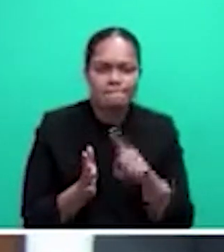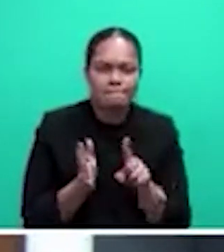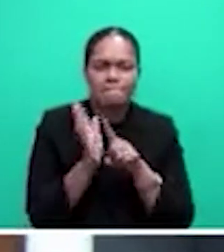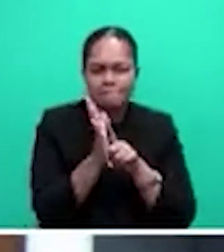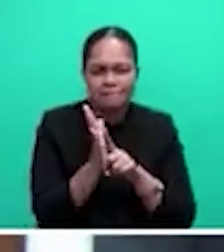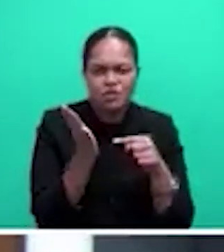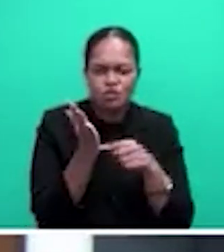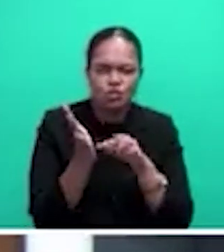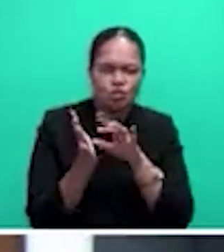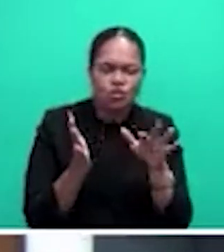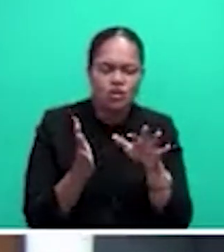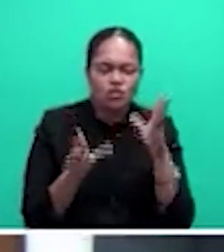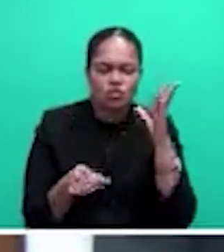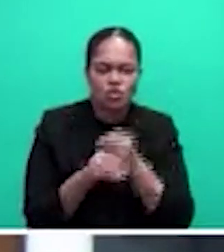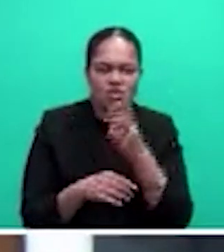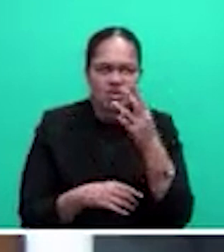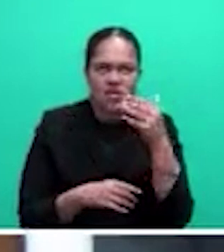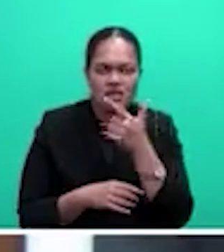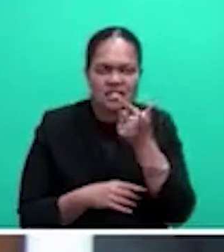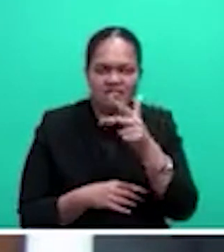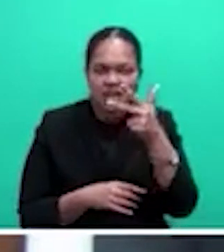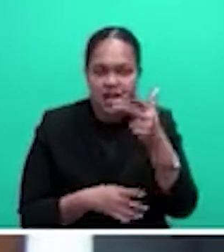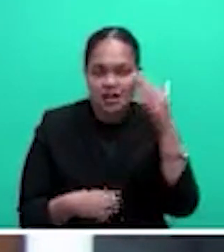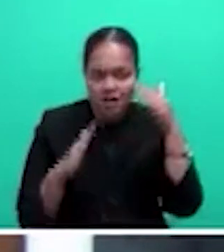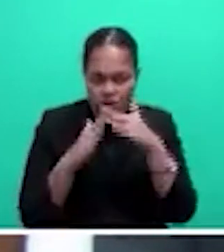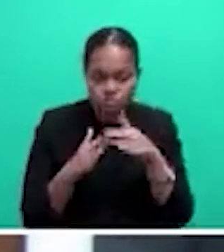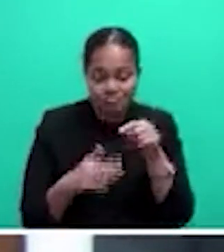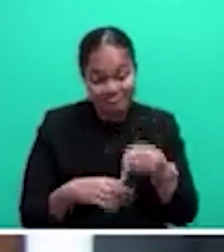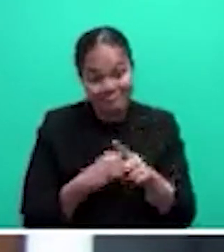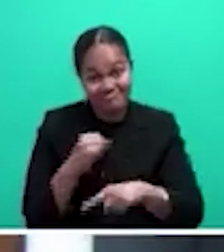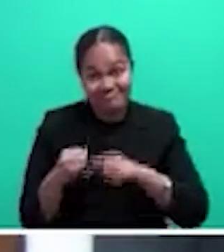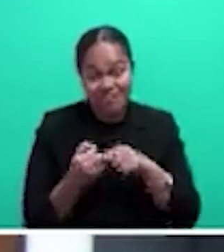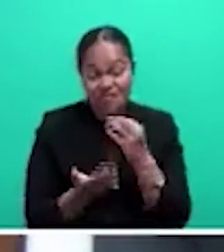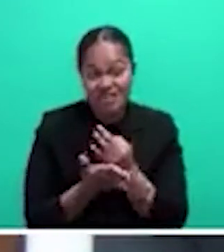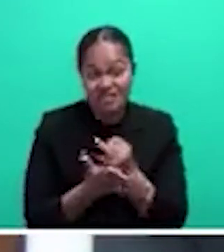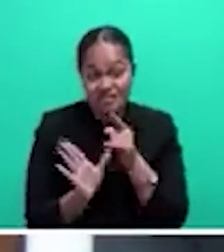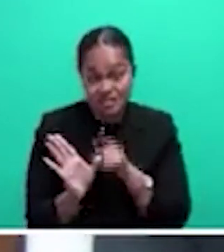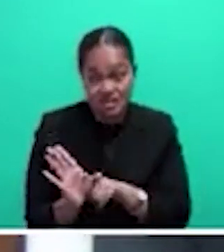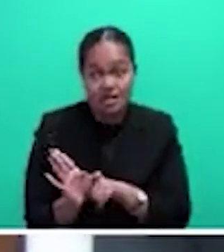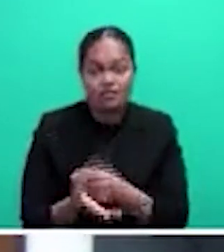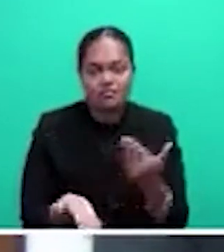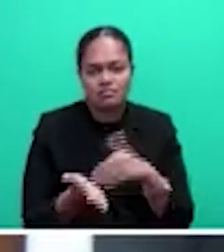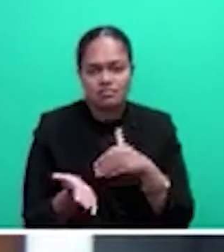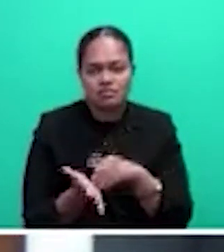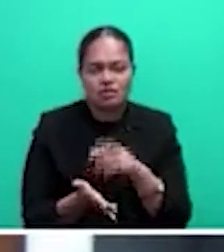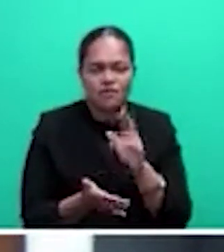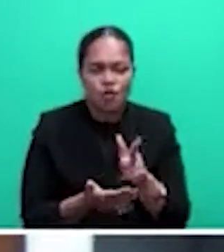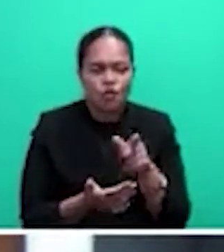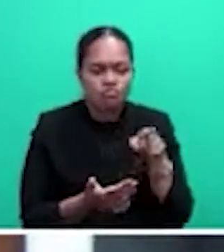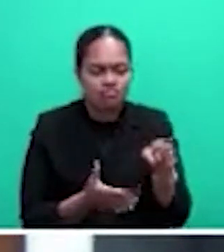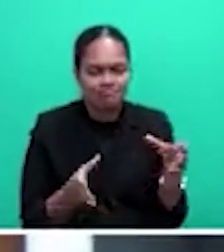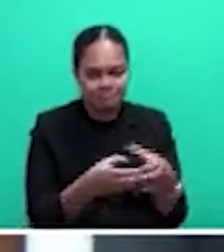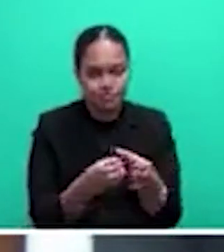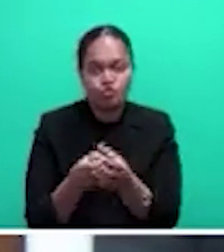of 378 households. By the end of this financial year, the Ministry will have an additional 4 informal settlements ready